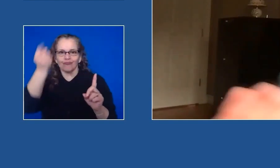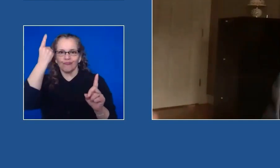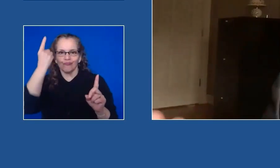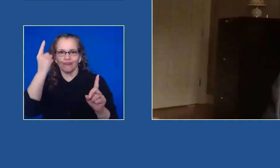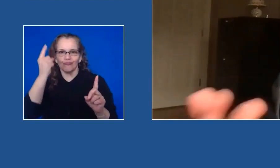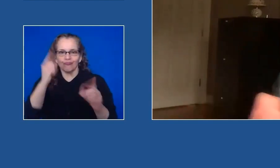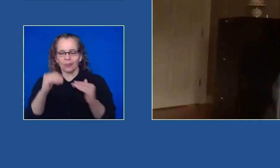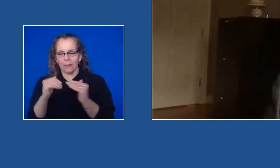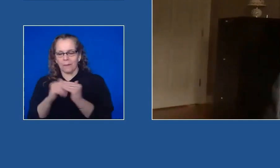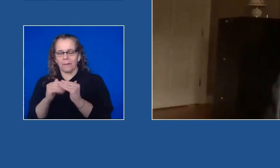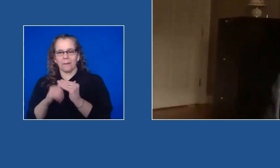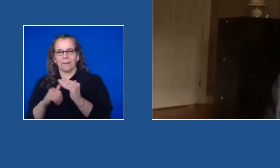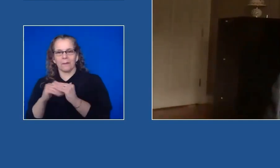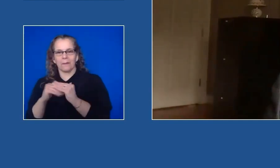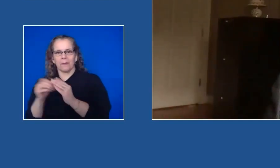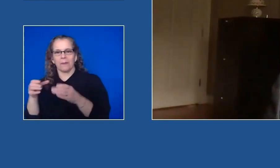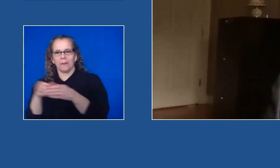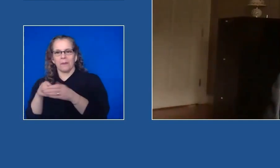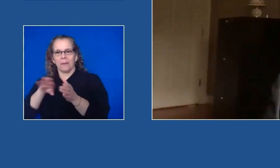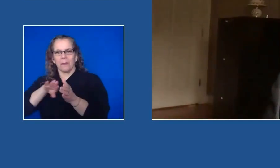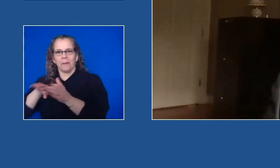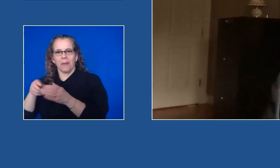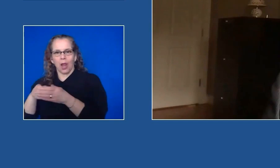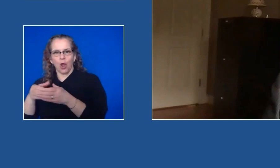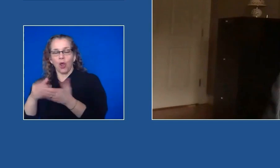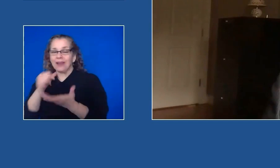there's just not enough minority clinicians to do that right now,